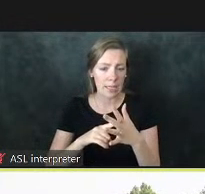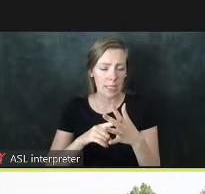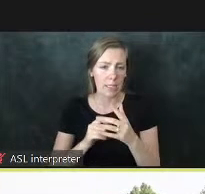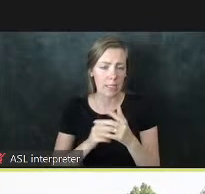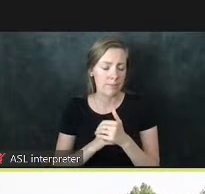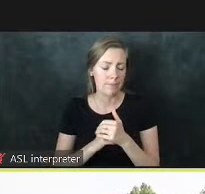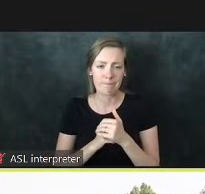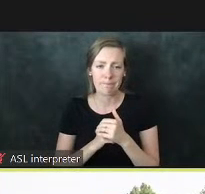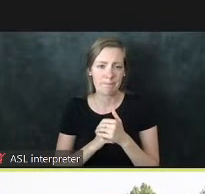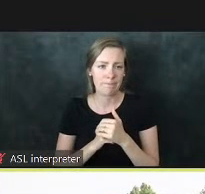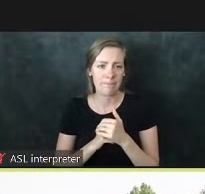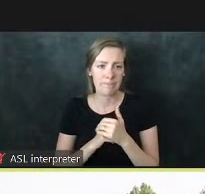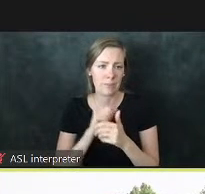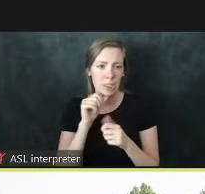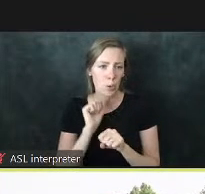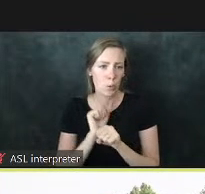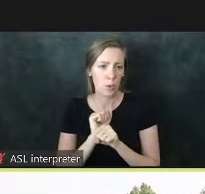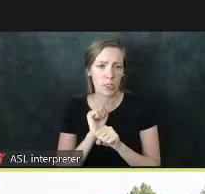every time I do, it goes blank.